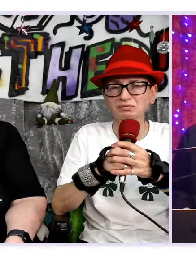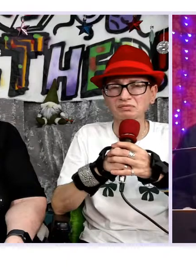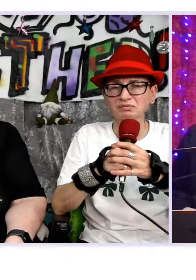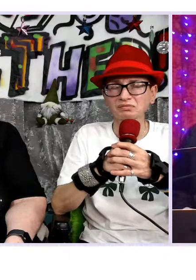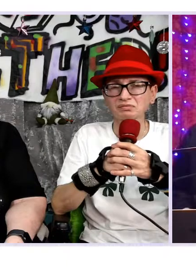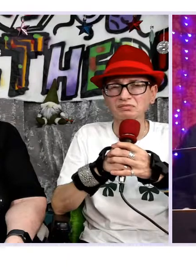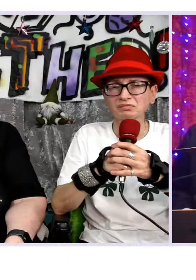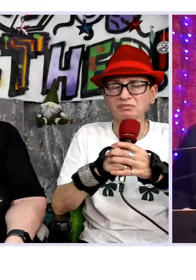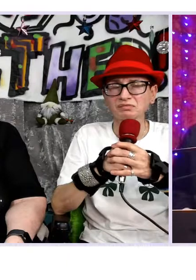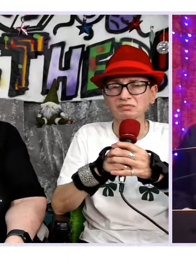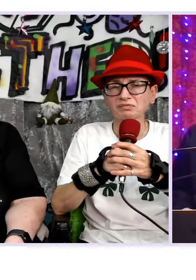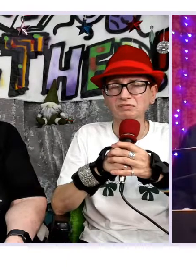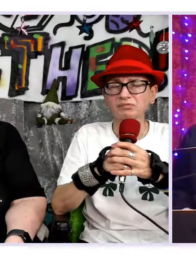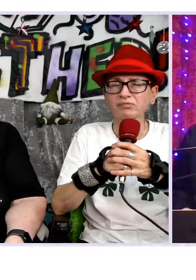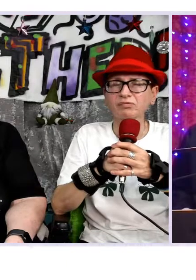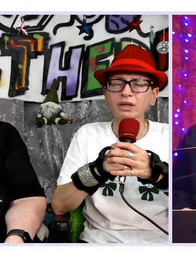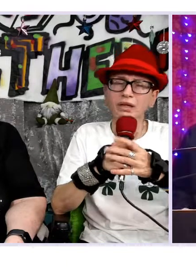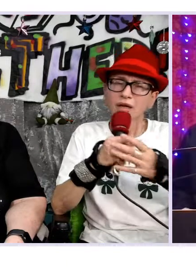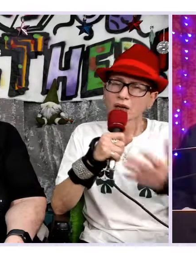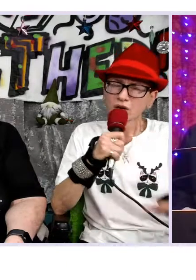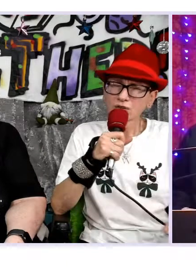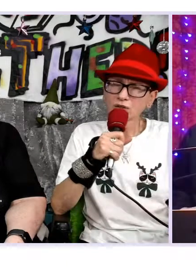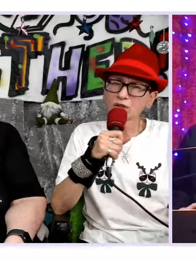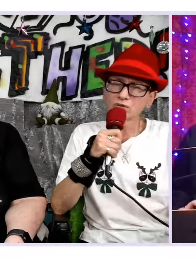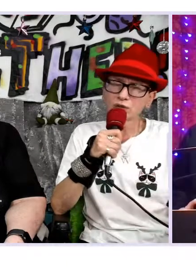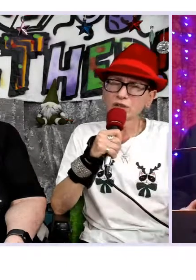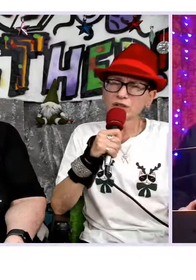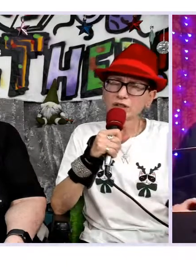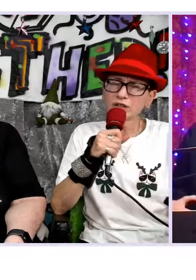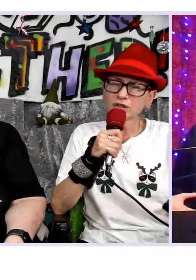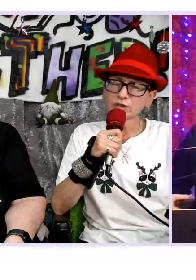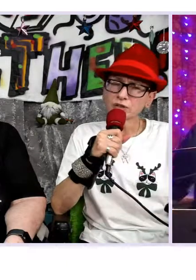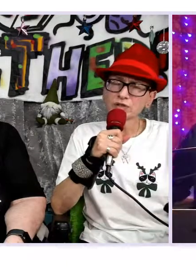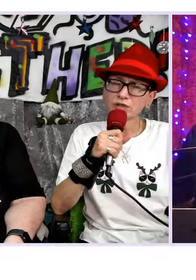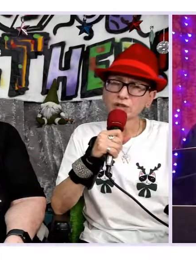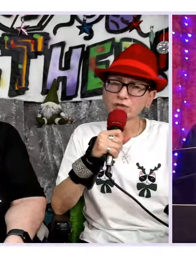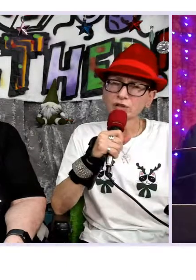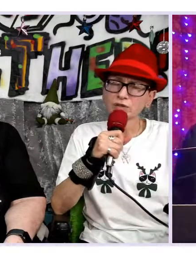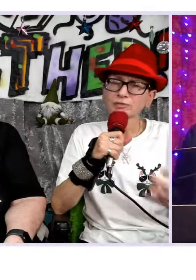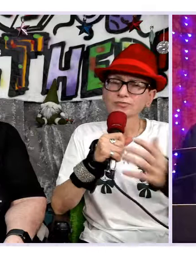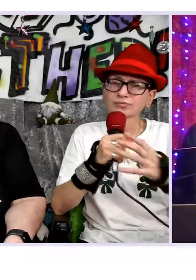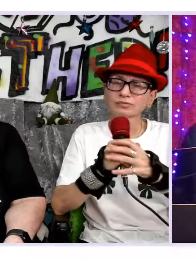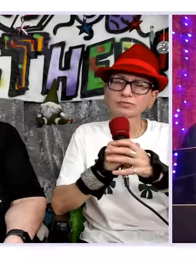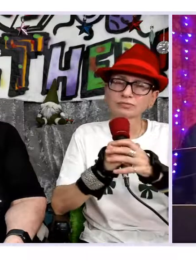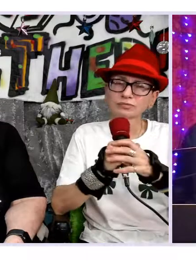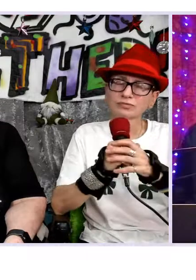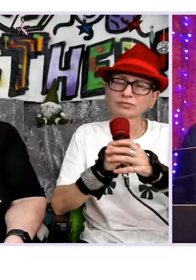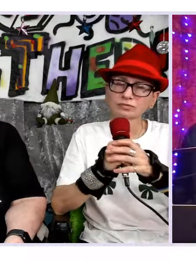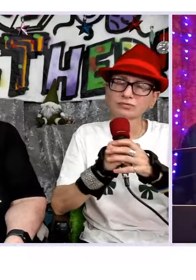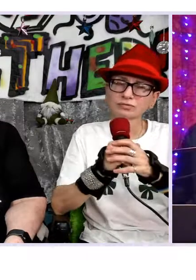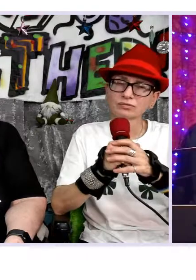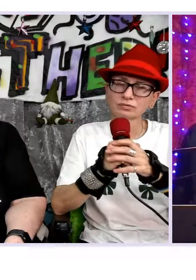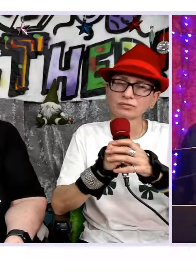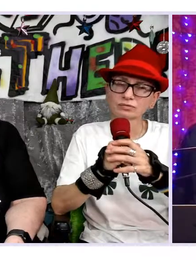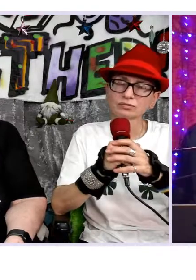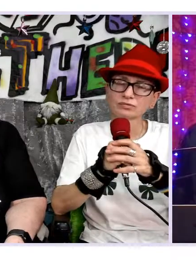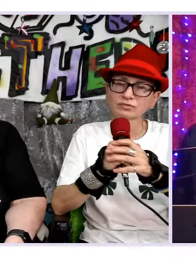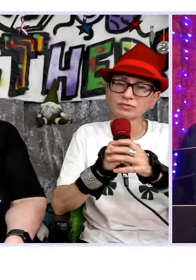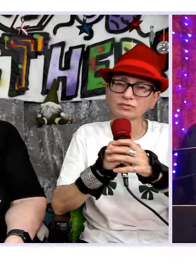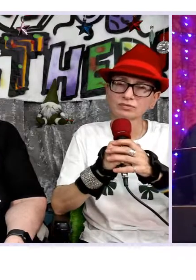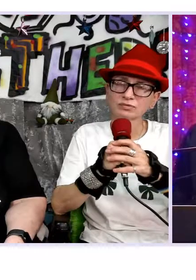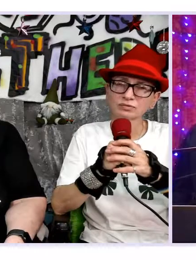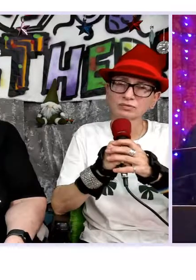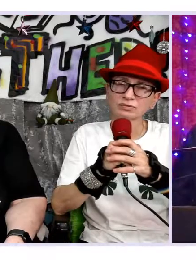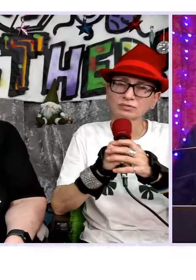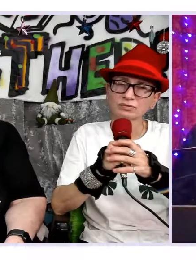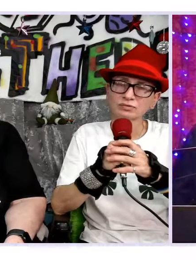more strictly doesn't necessarily make sense, but I think there's very clear leeway criteria. kind of gymnastics and things like that,